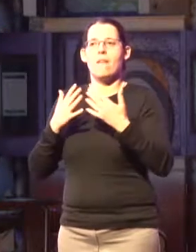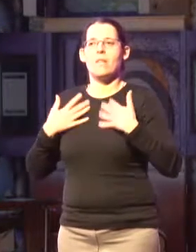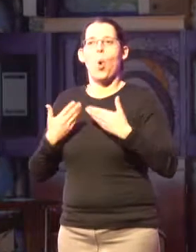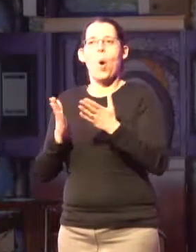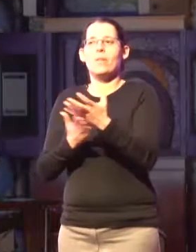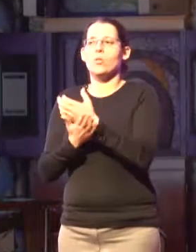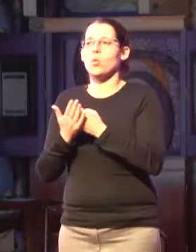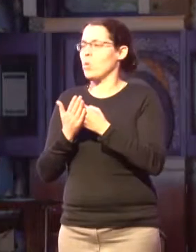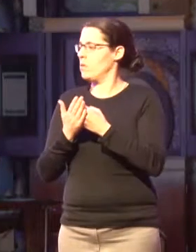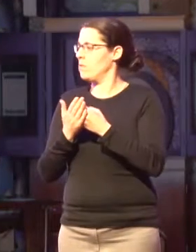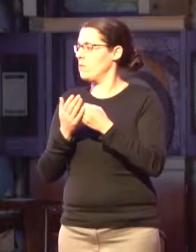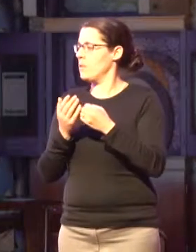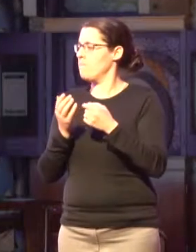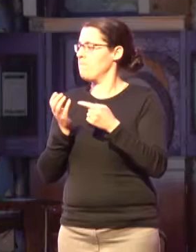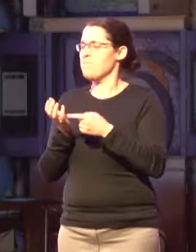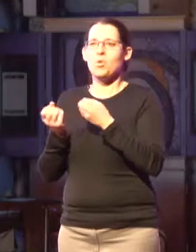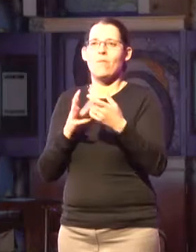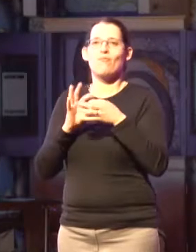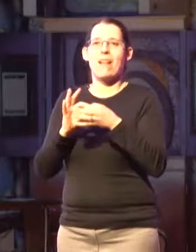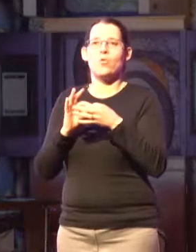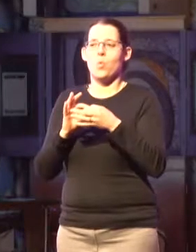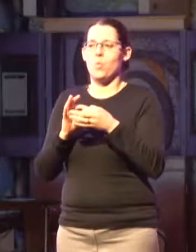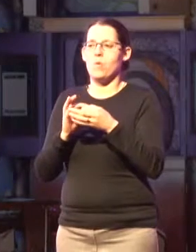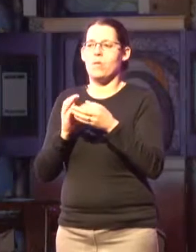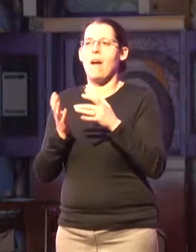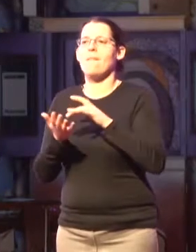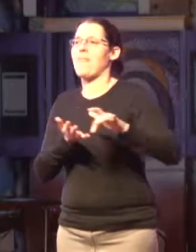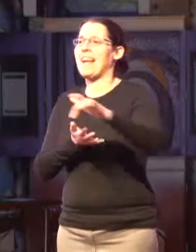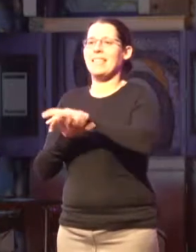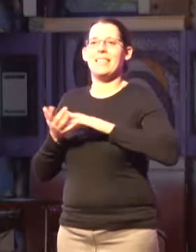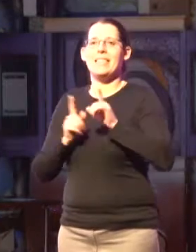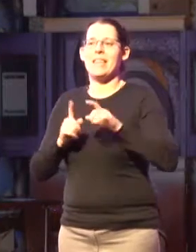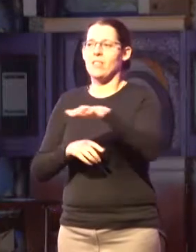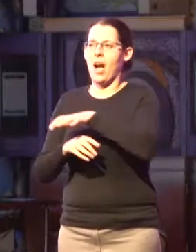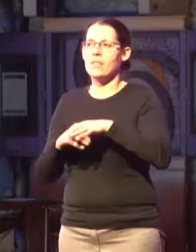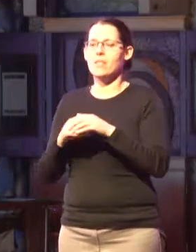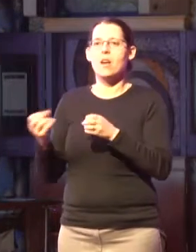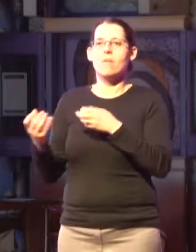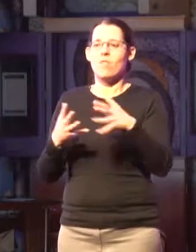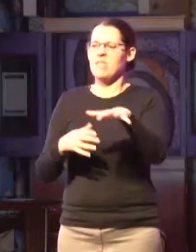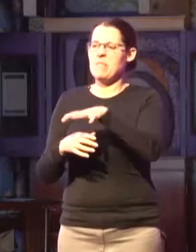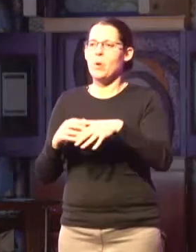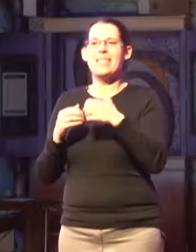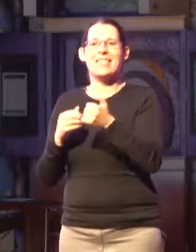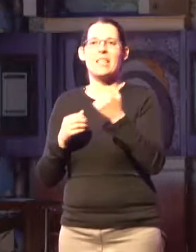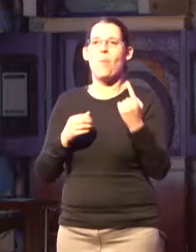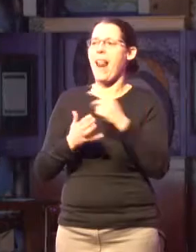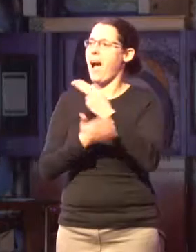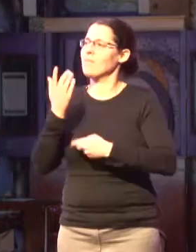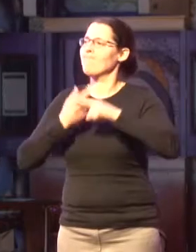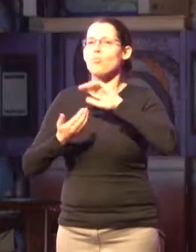sites, licensing and facilitating spaces for 61 art and community projects in